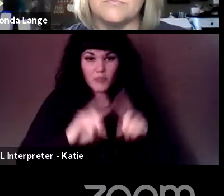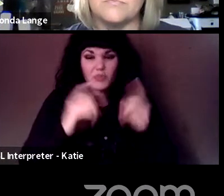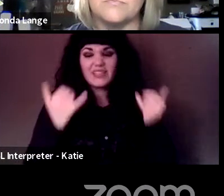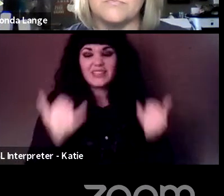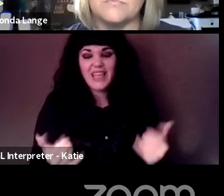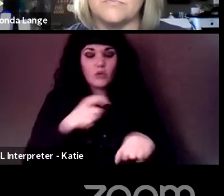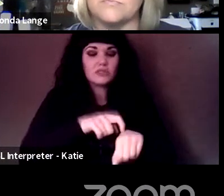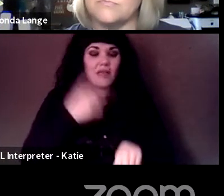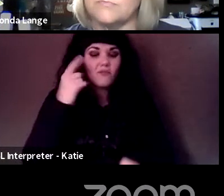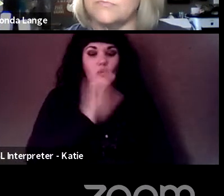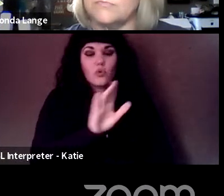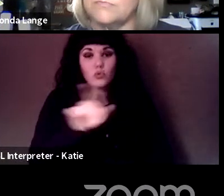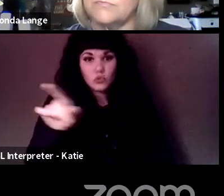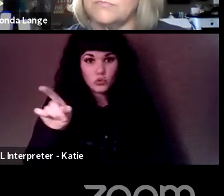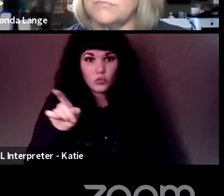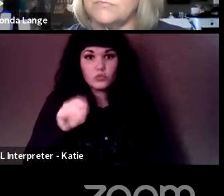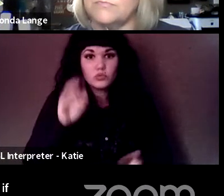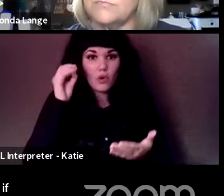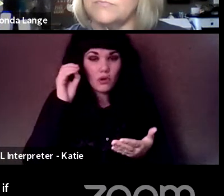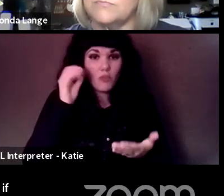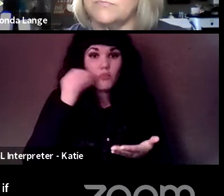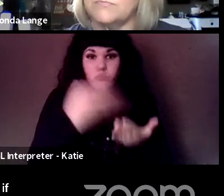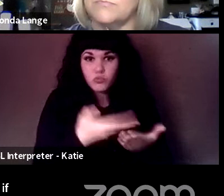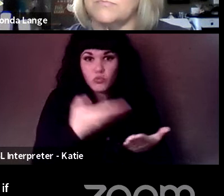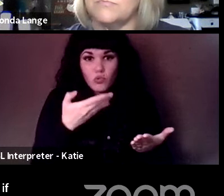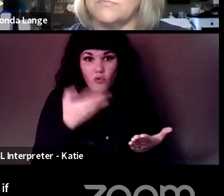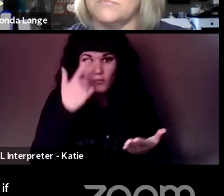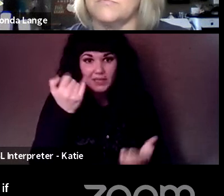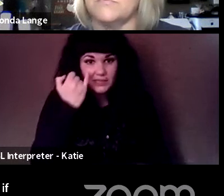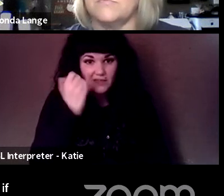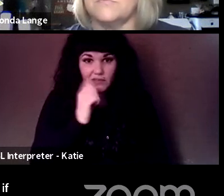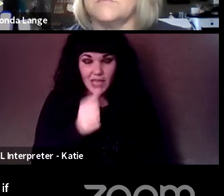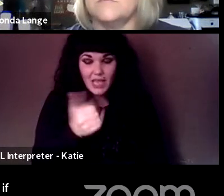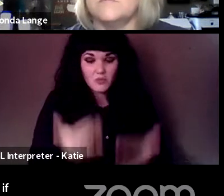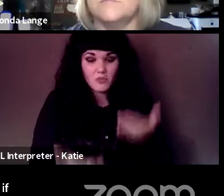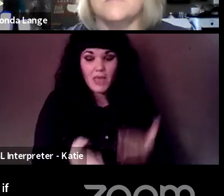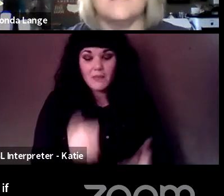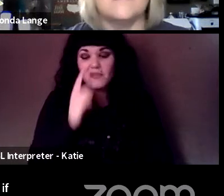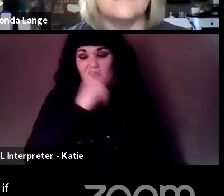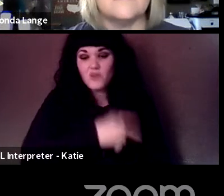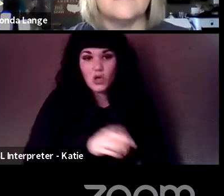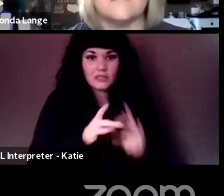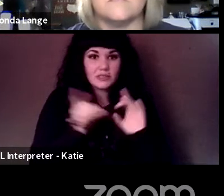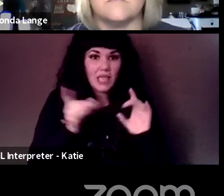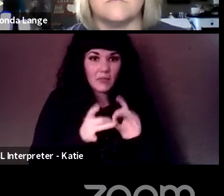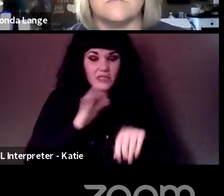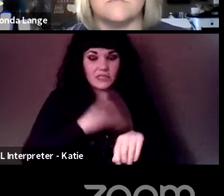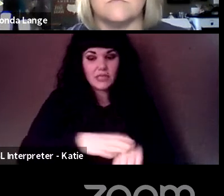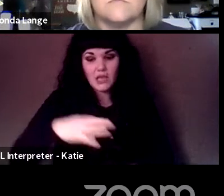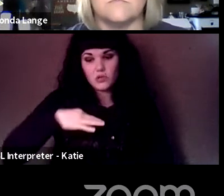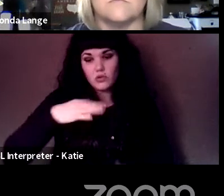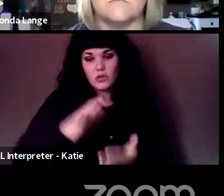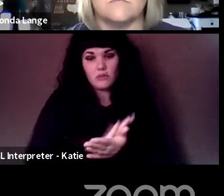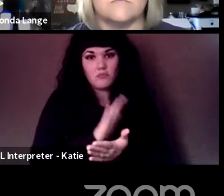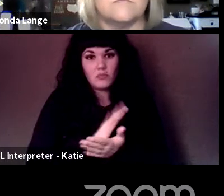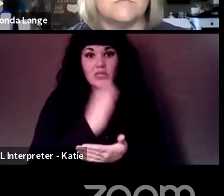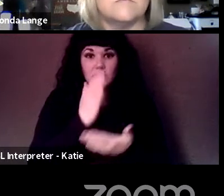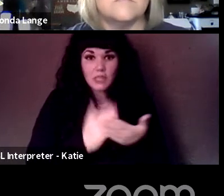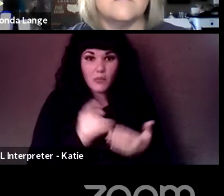that you may have filed false statements on your applications. And some of you said choose not to answer on some of your applications. And some